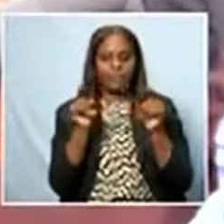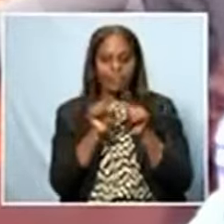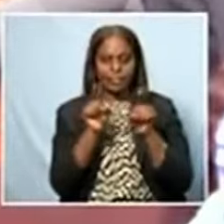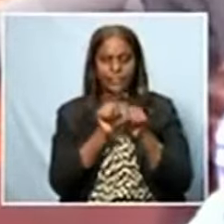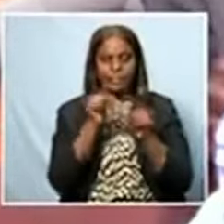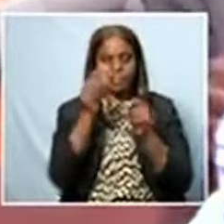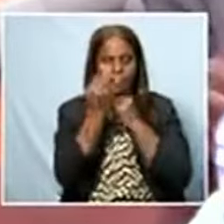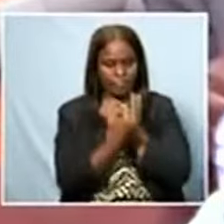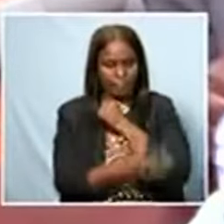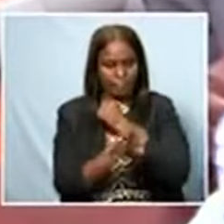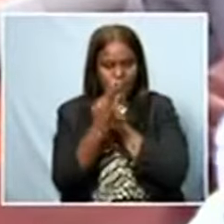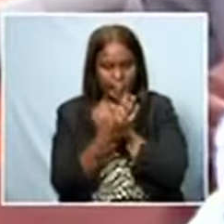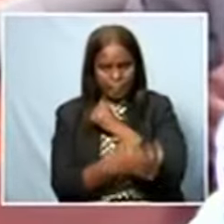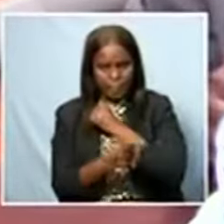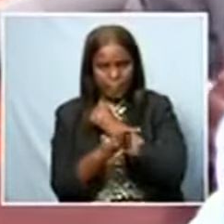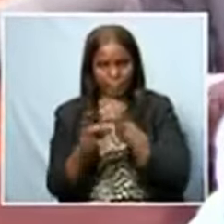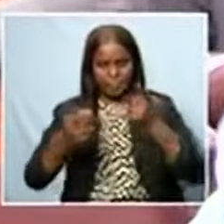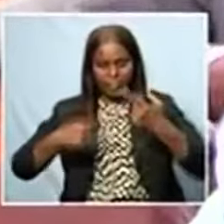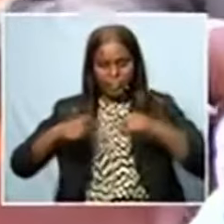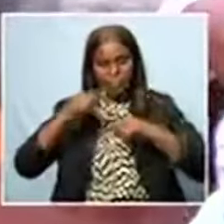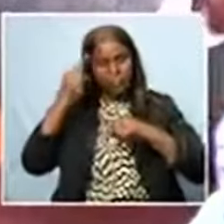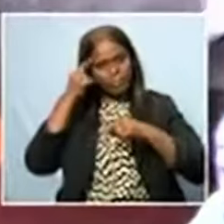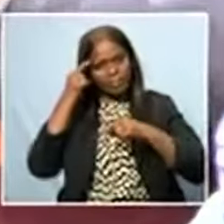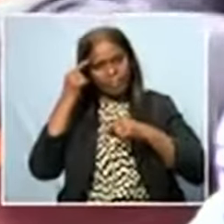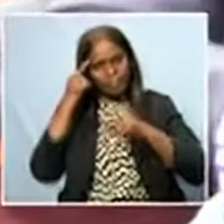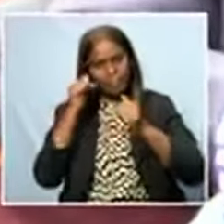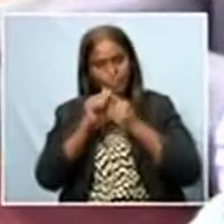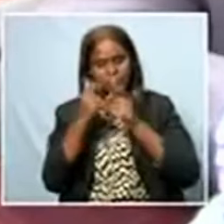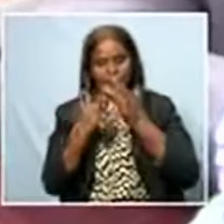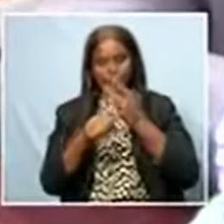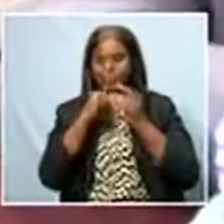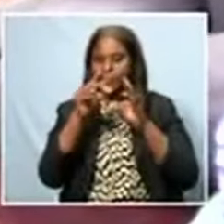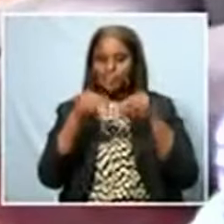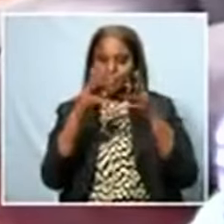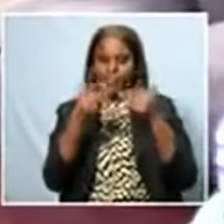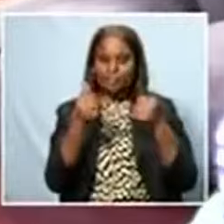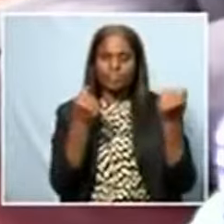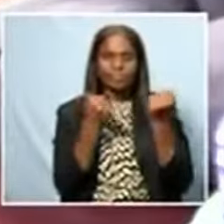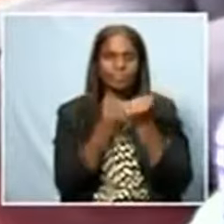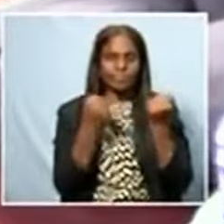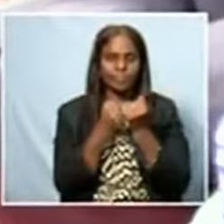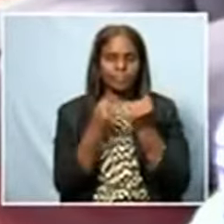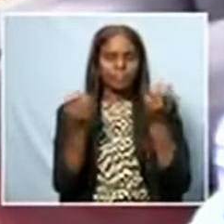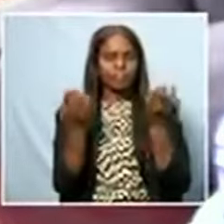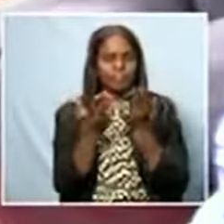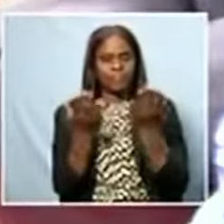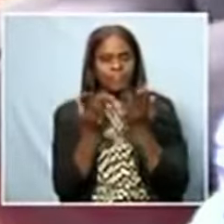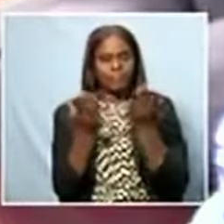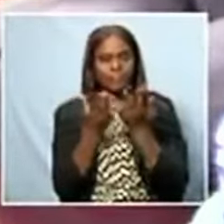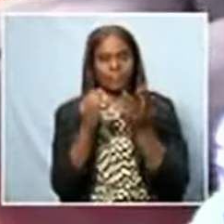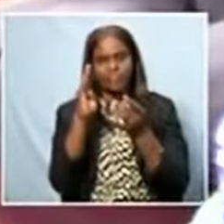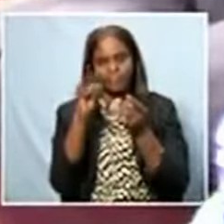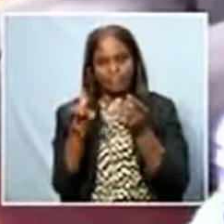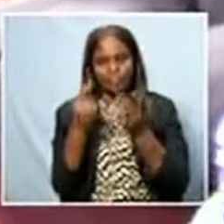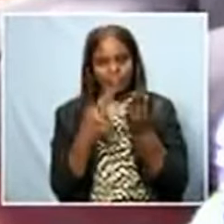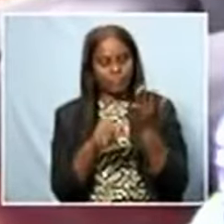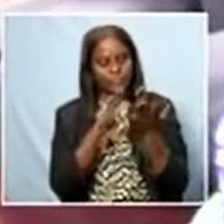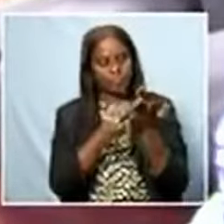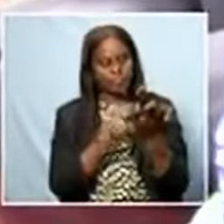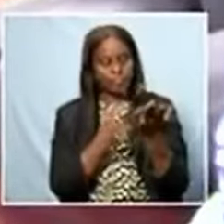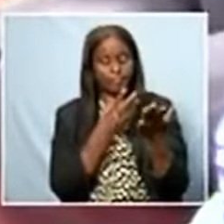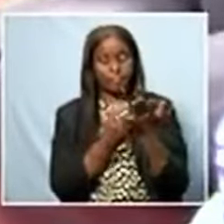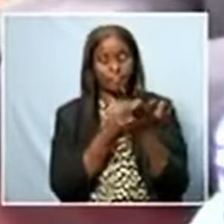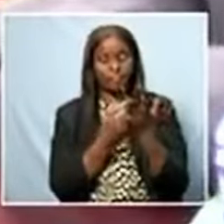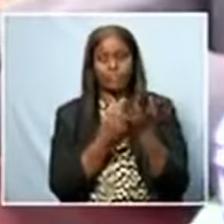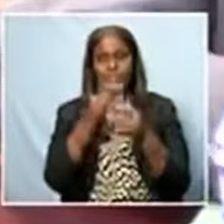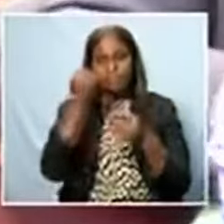Foreign Affairs, Commerce, Local Government, and did not provide input by the report